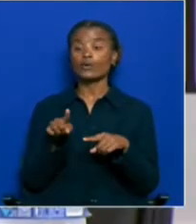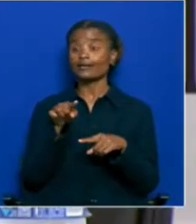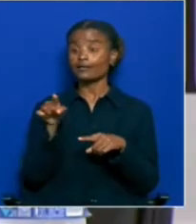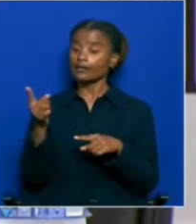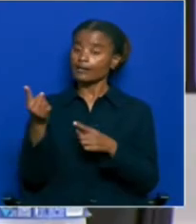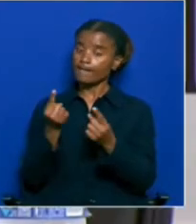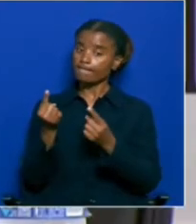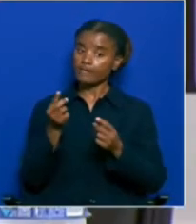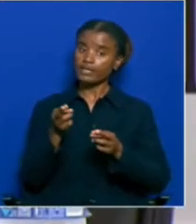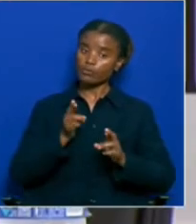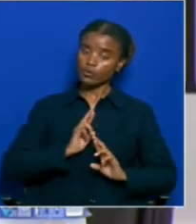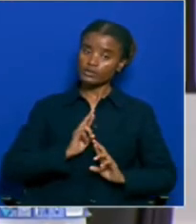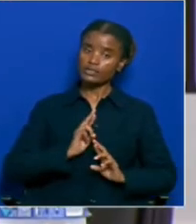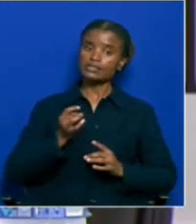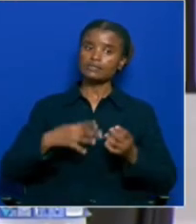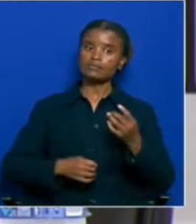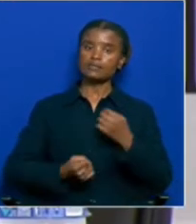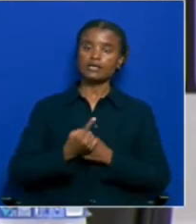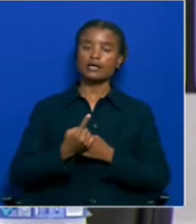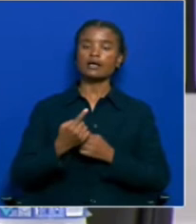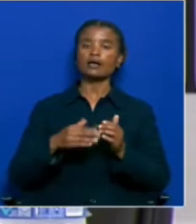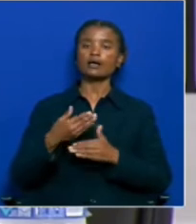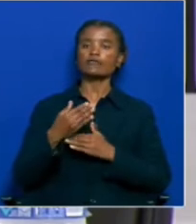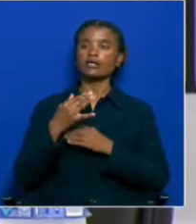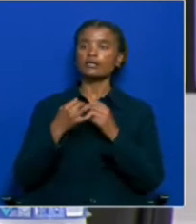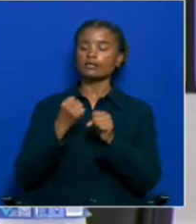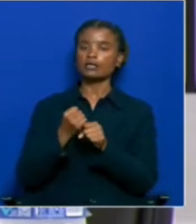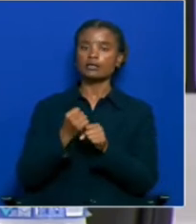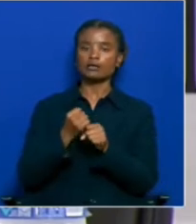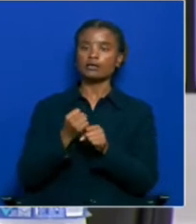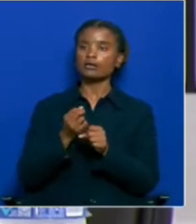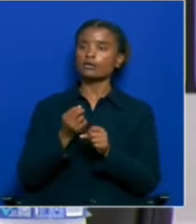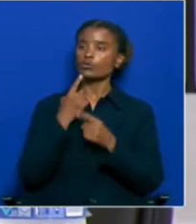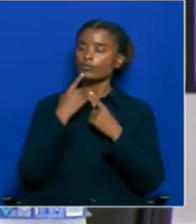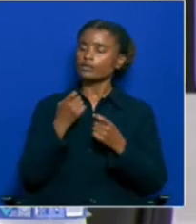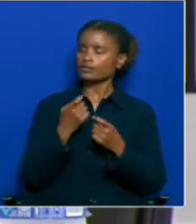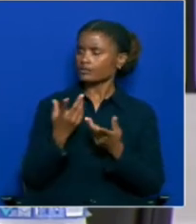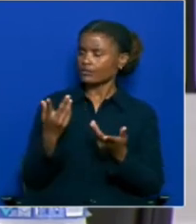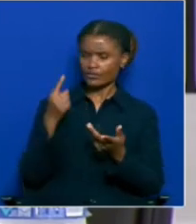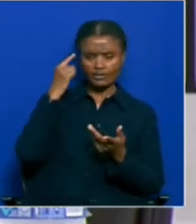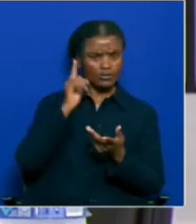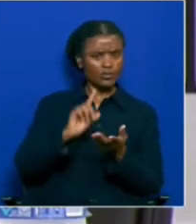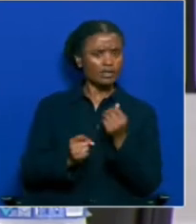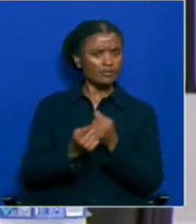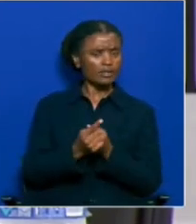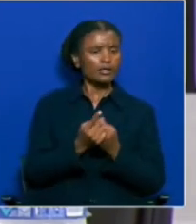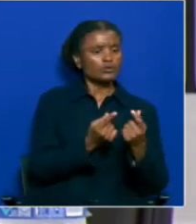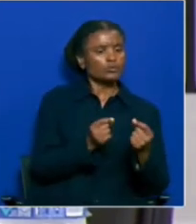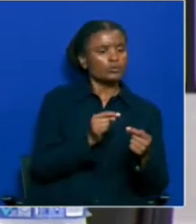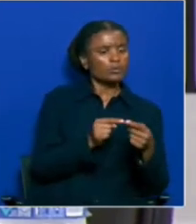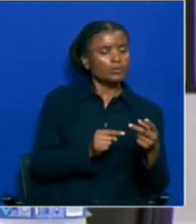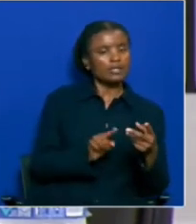get a complaint after a year or 6 months or 7 months. You actually, what happened? You see, why didn't you do this? Why? No, we didn't have this and that. You